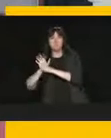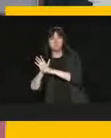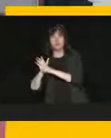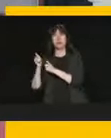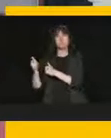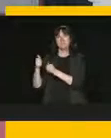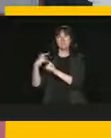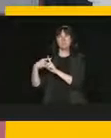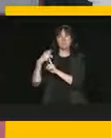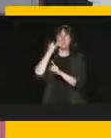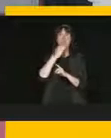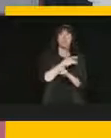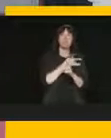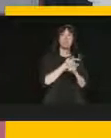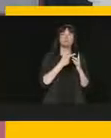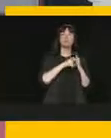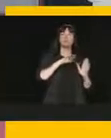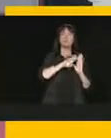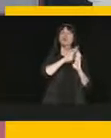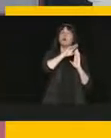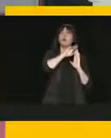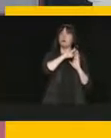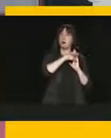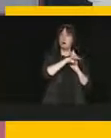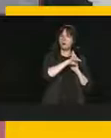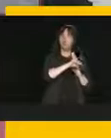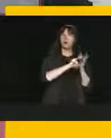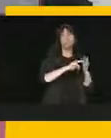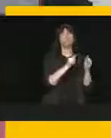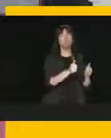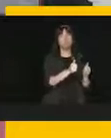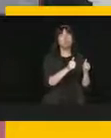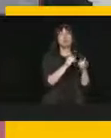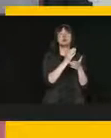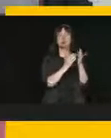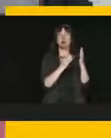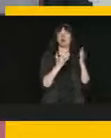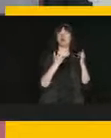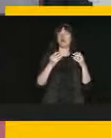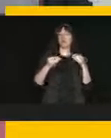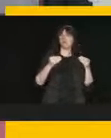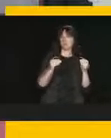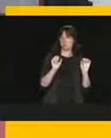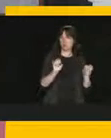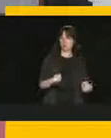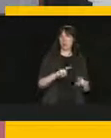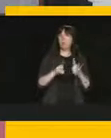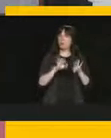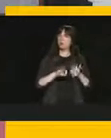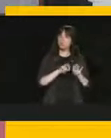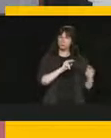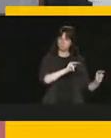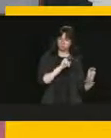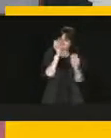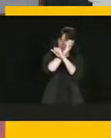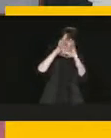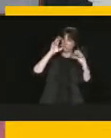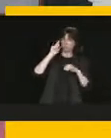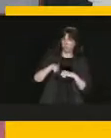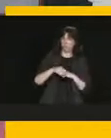for being able to slowly look at lifting some restrictions. So we need to know where things stand. To reopen the